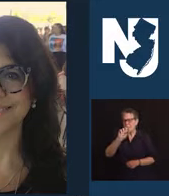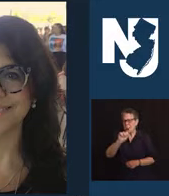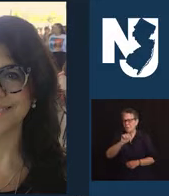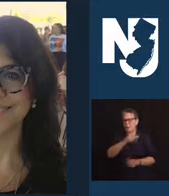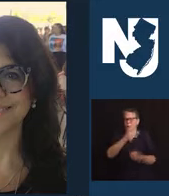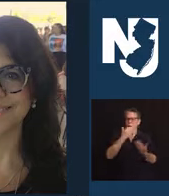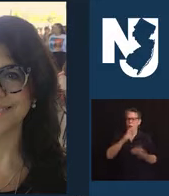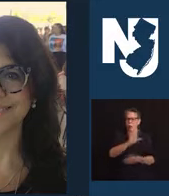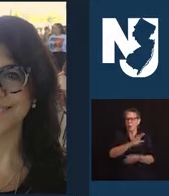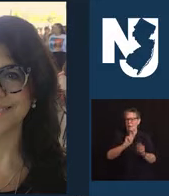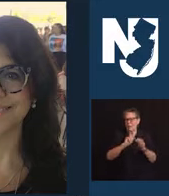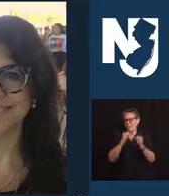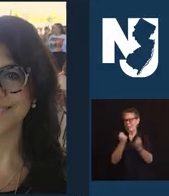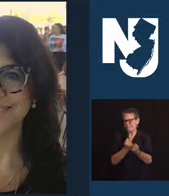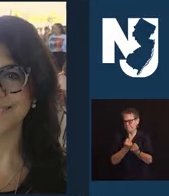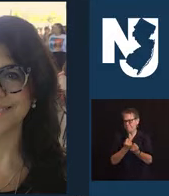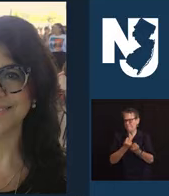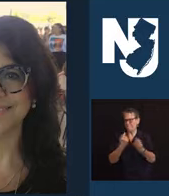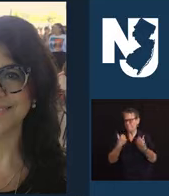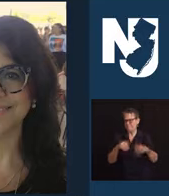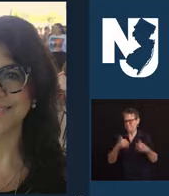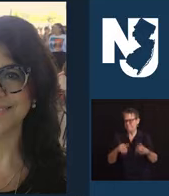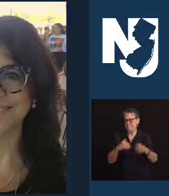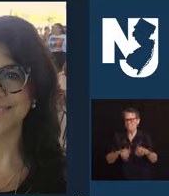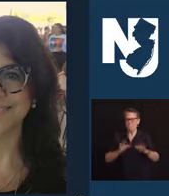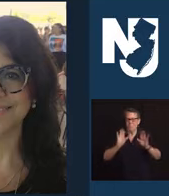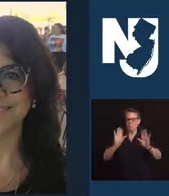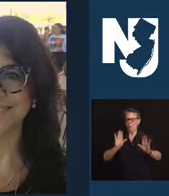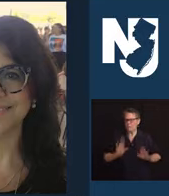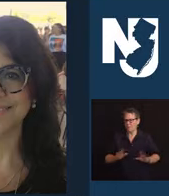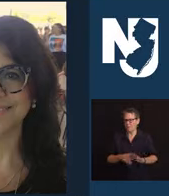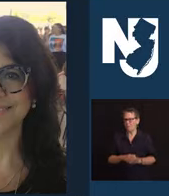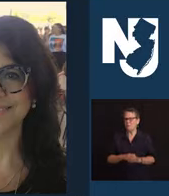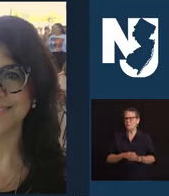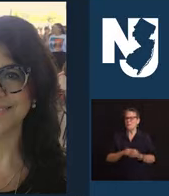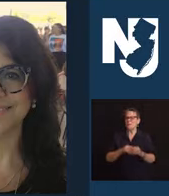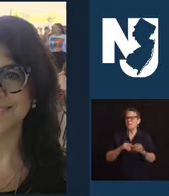team for all they are doing. Check them out on their website,